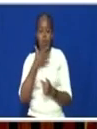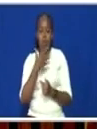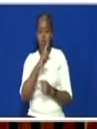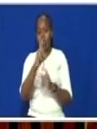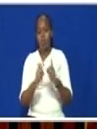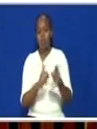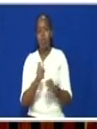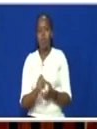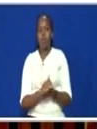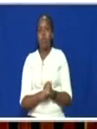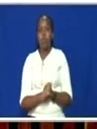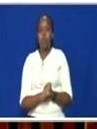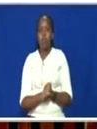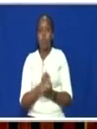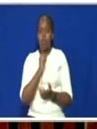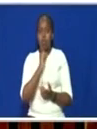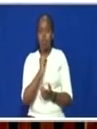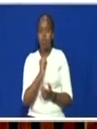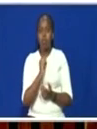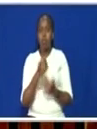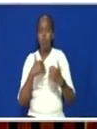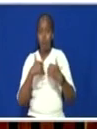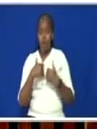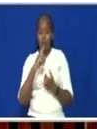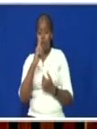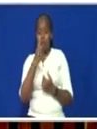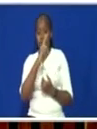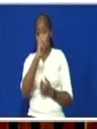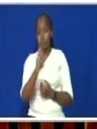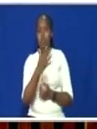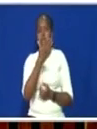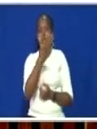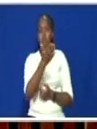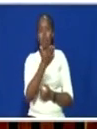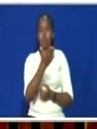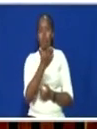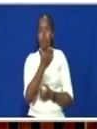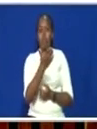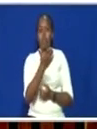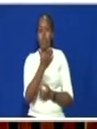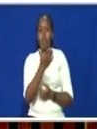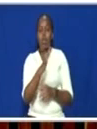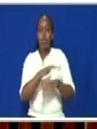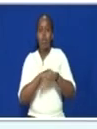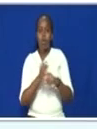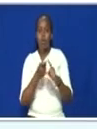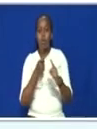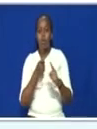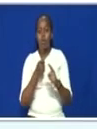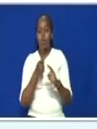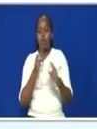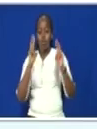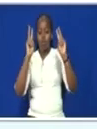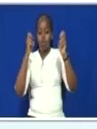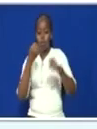questions. So we have our first question that we are borrowing from the topic of excretion